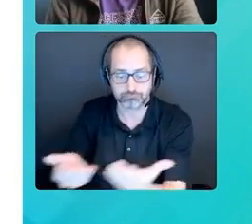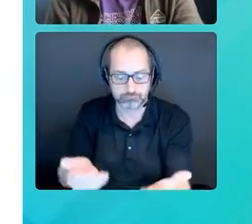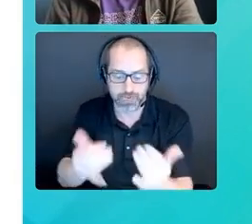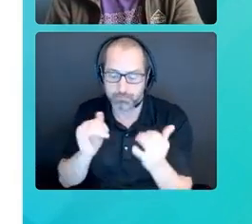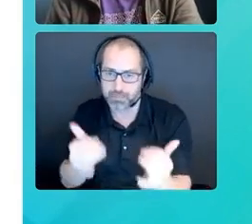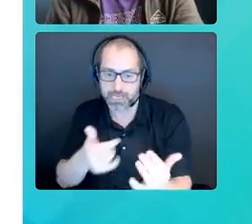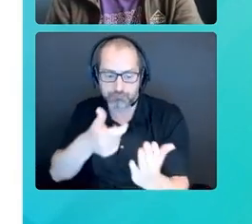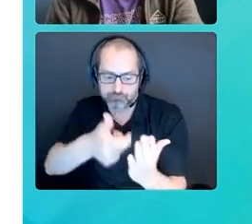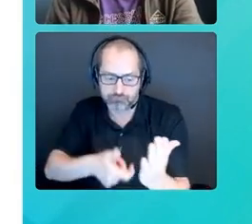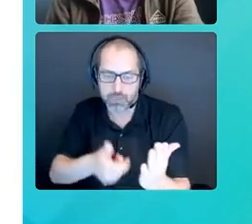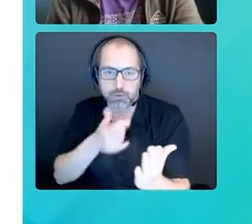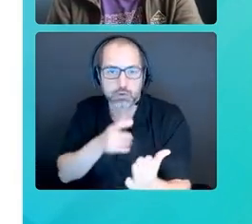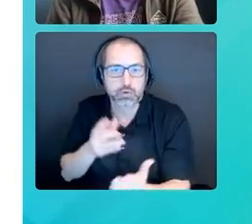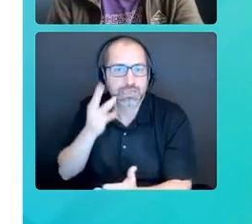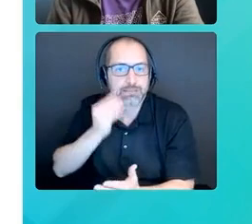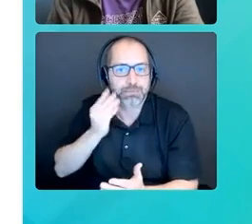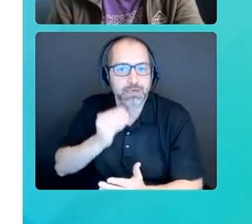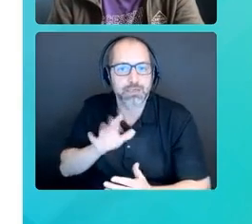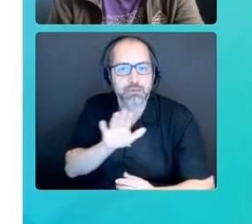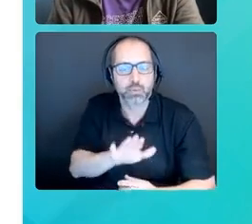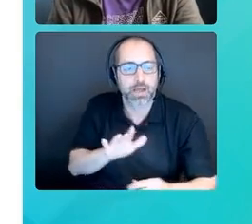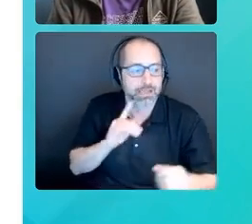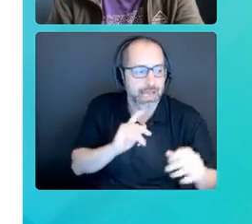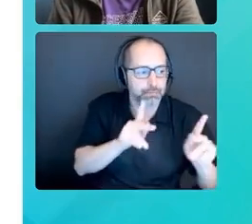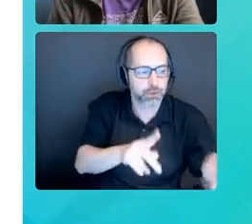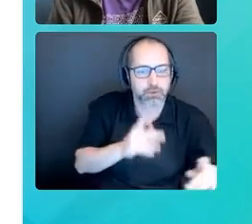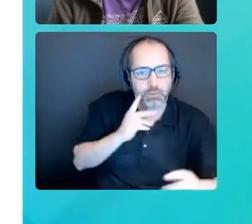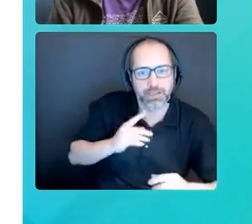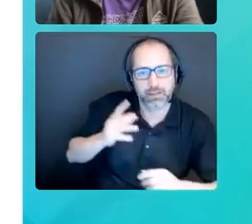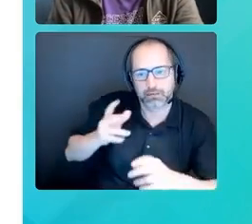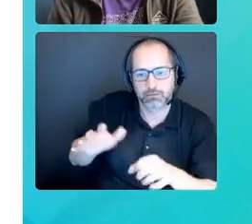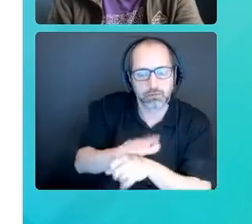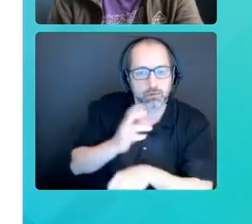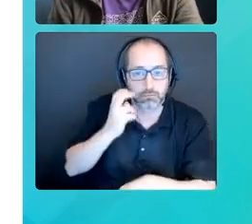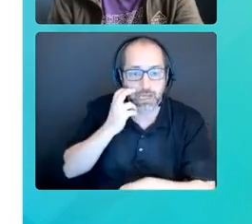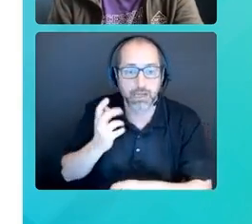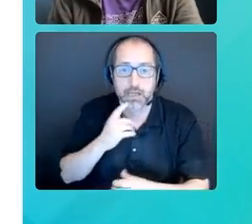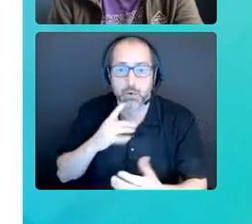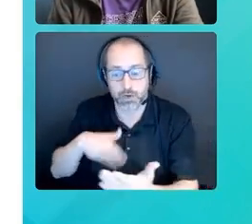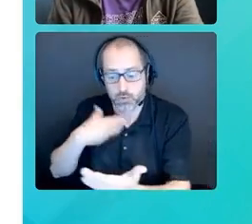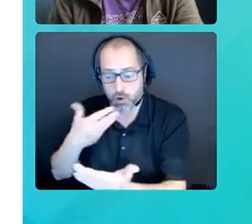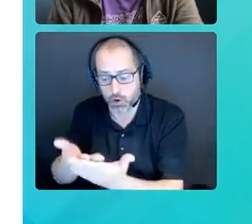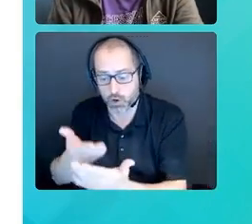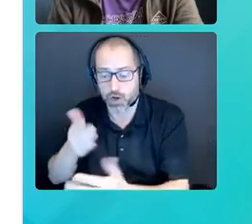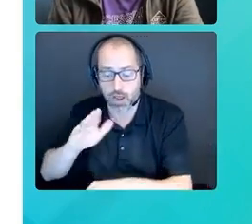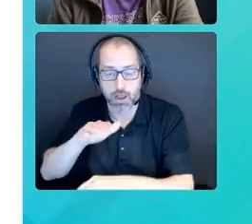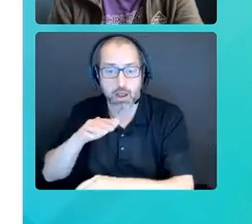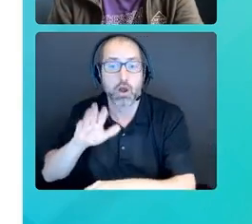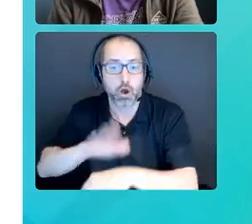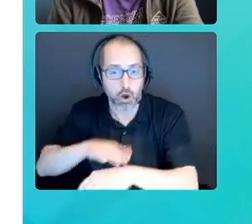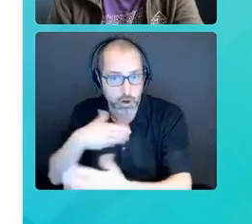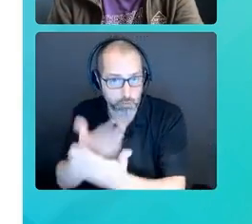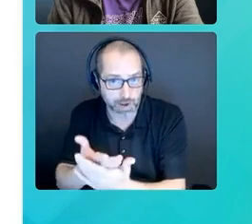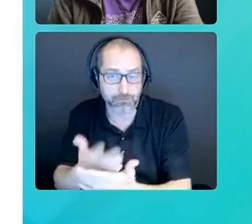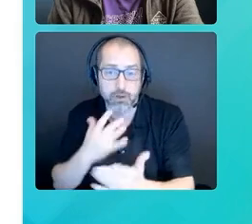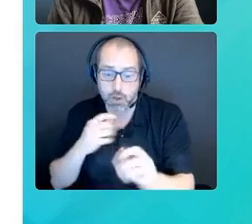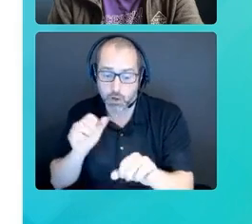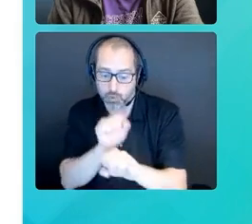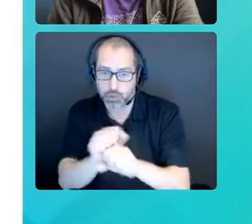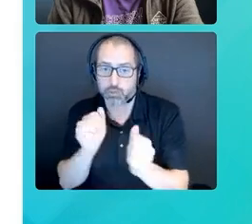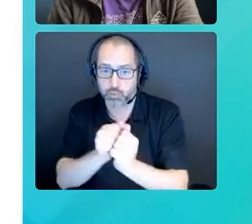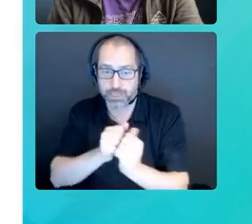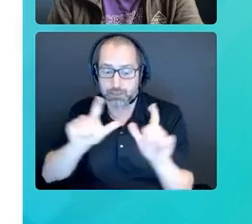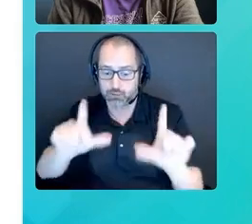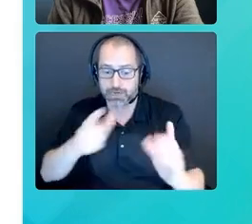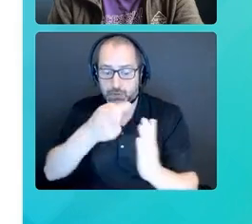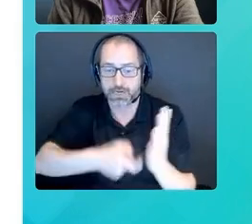attendees who's fully blind. By the way, we've enabled it to make on arrival work with a screen reader because we do a lot, like I mentioned, that conference with Stevie Wonder. He